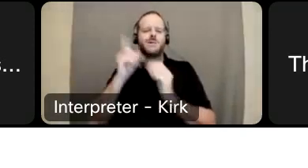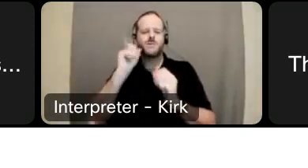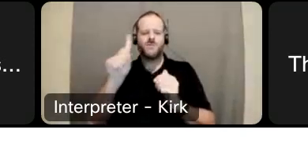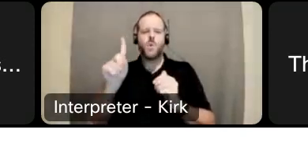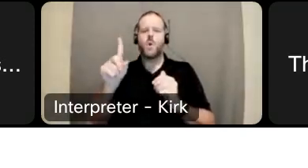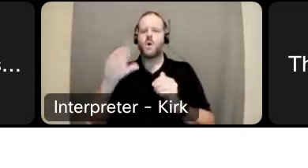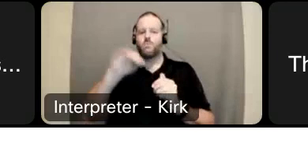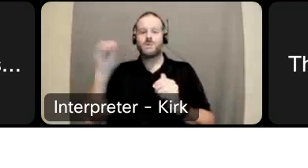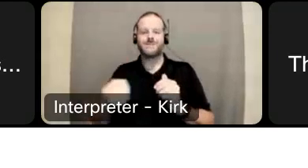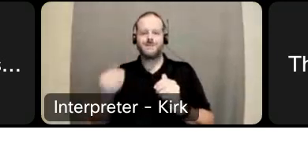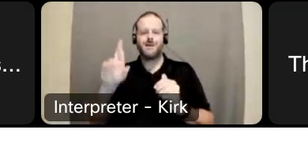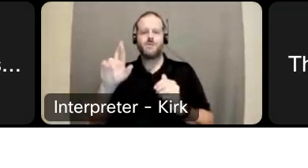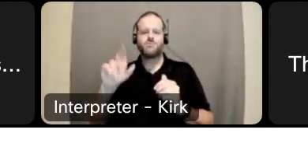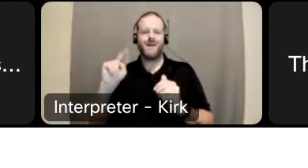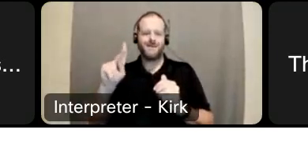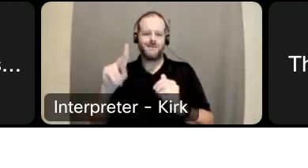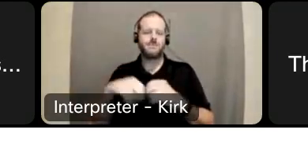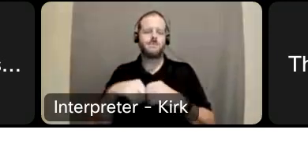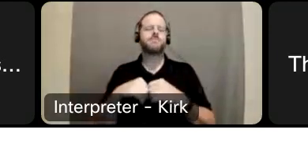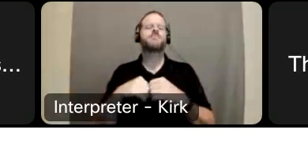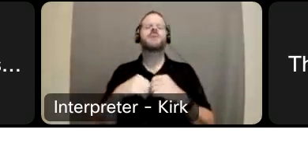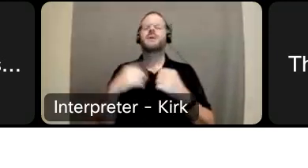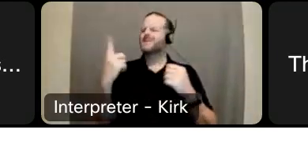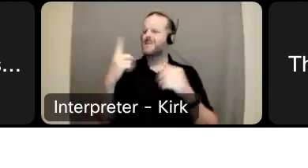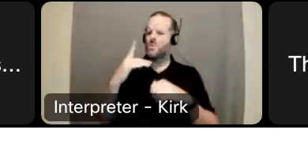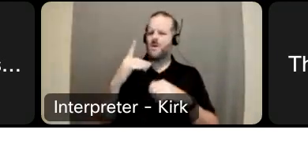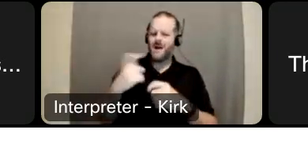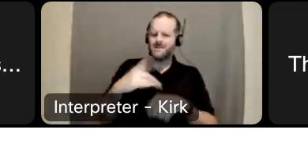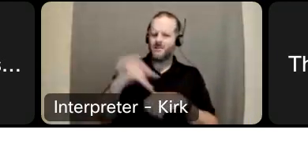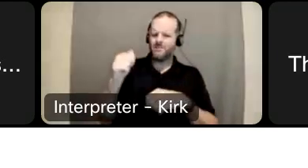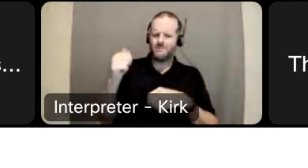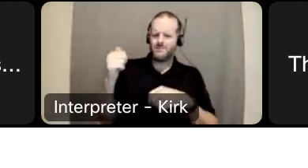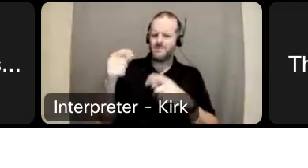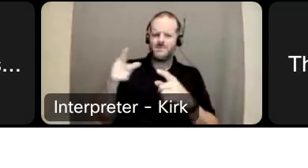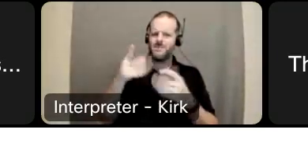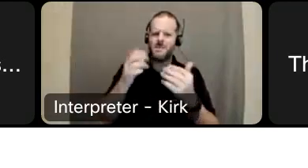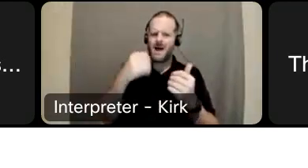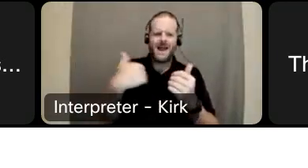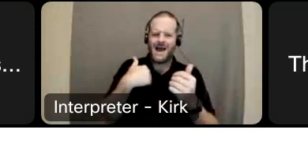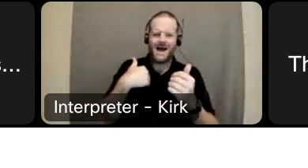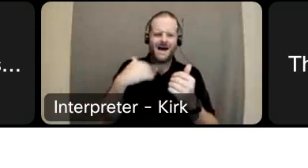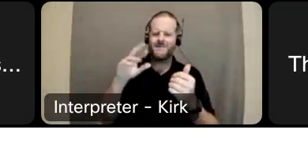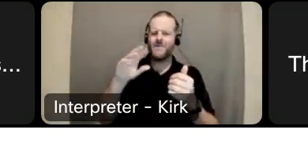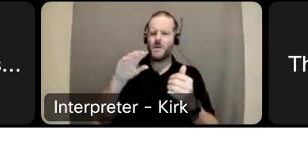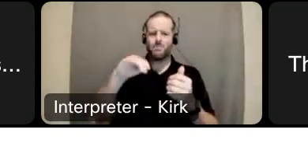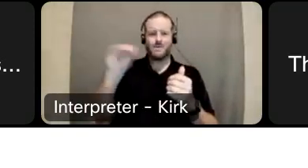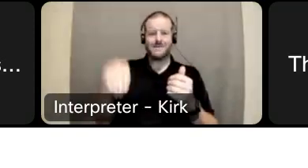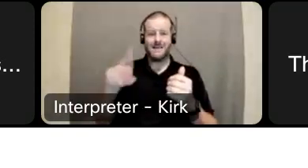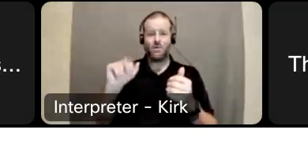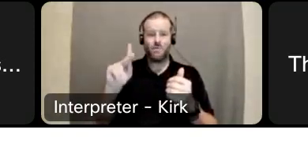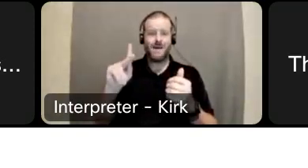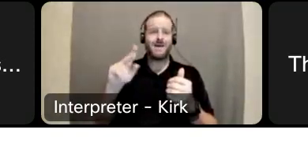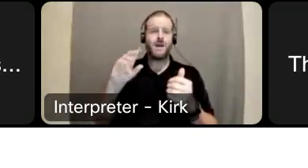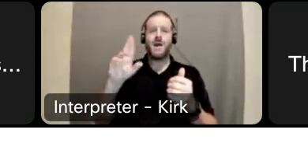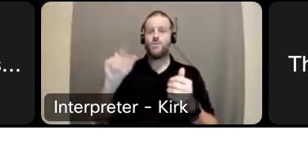rank. Someone asked earlier about they may not have the raw score available to them. They may not have the percentile rank available to them, but if